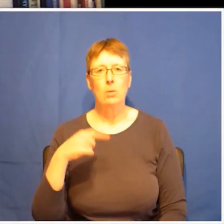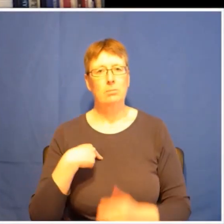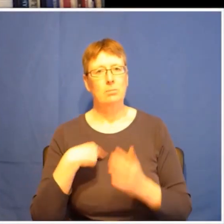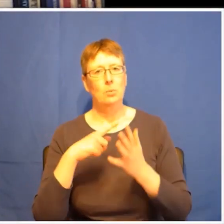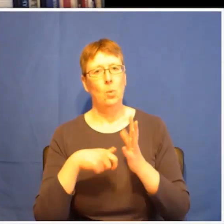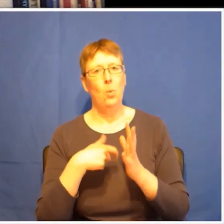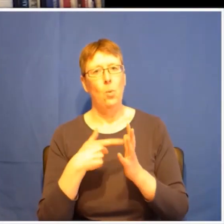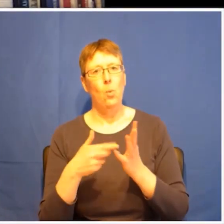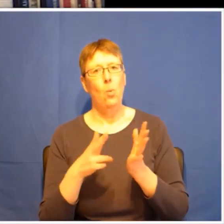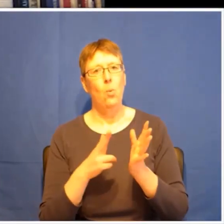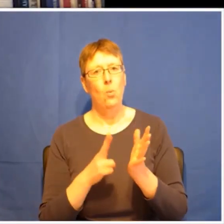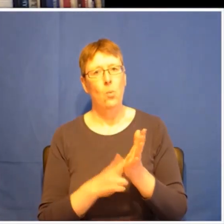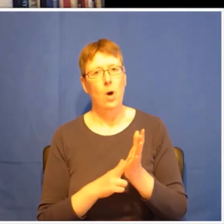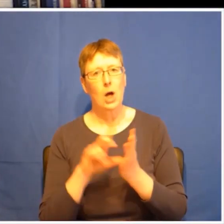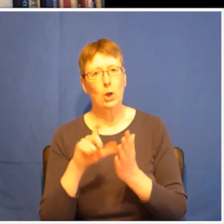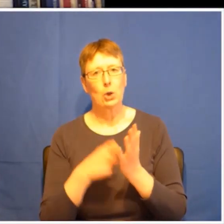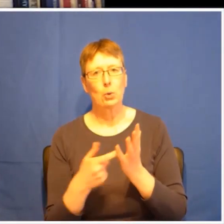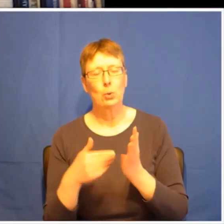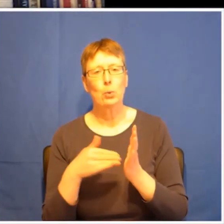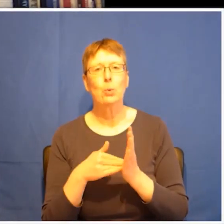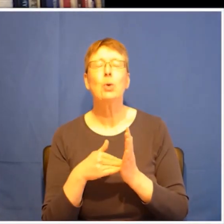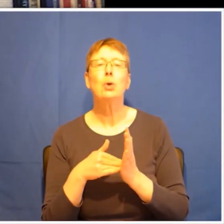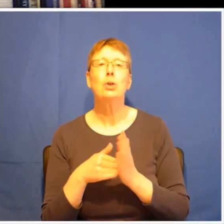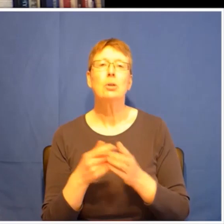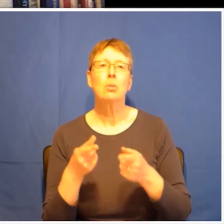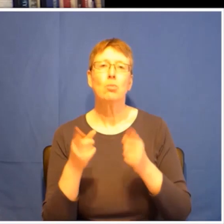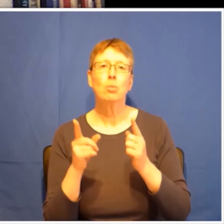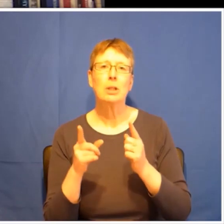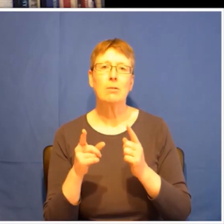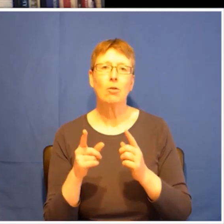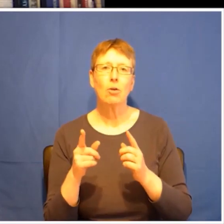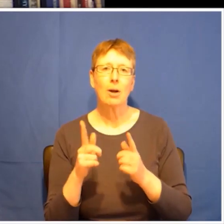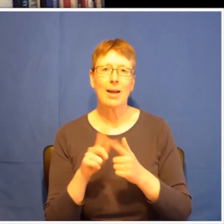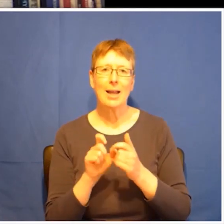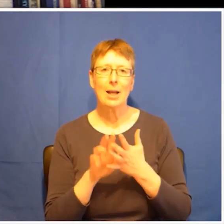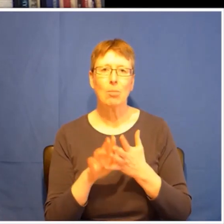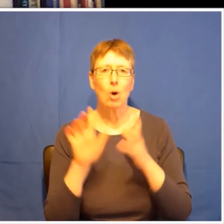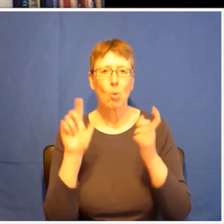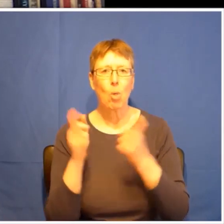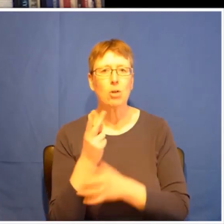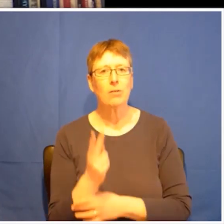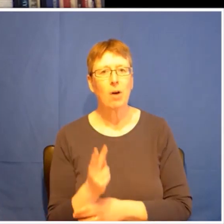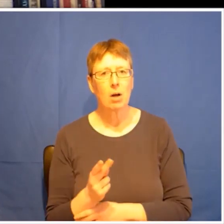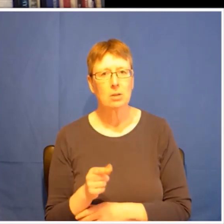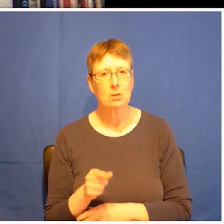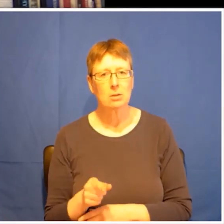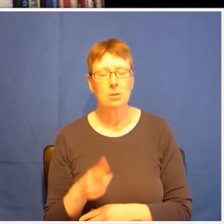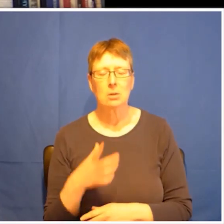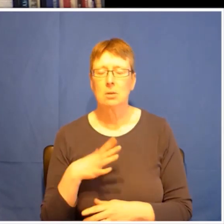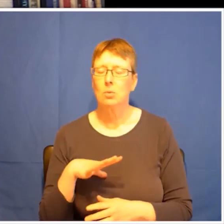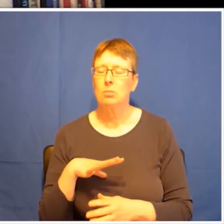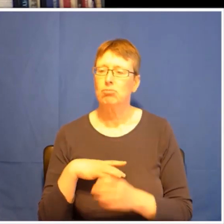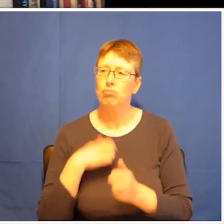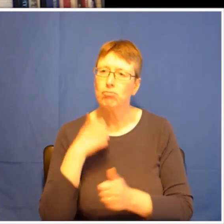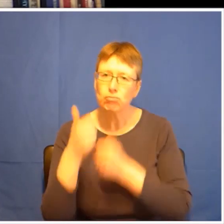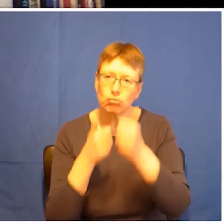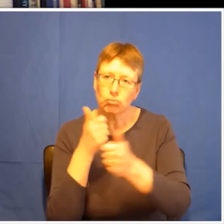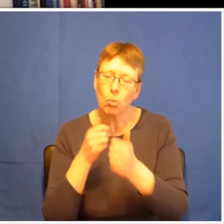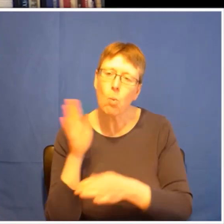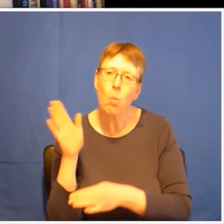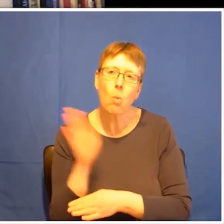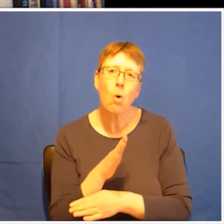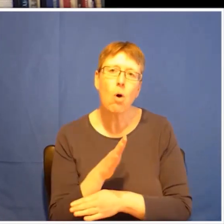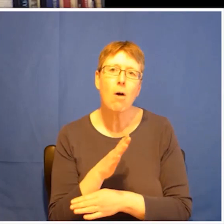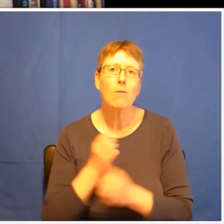Hello, I'm Juan Cruz, and I'm the principal of Edinburgh College of Art. I wanted to congratulate you all today on this, the day of the